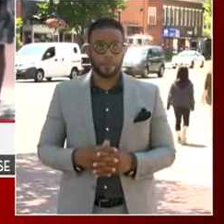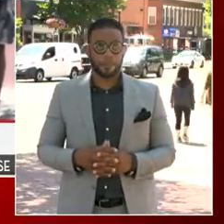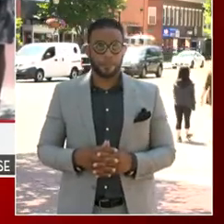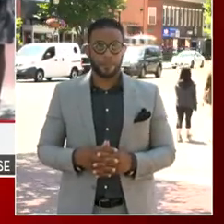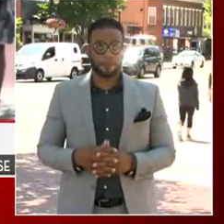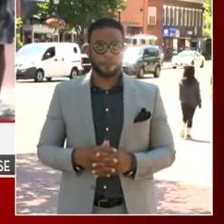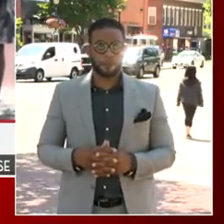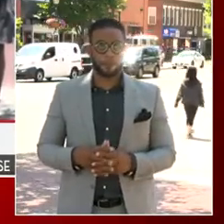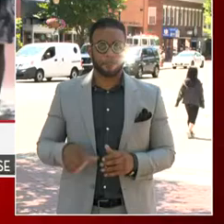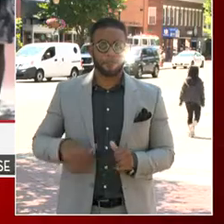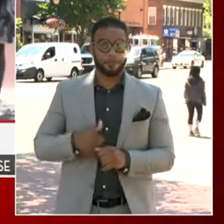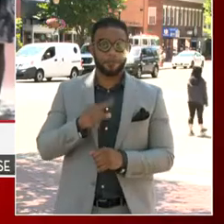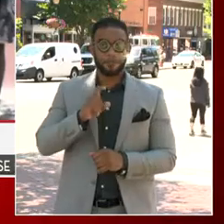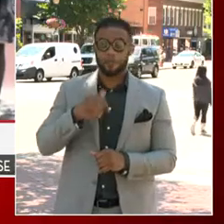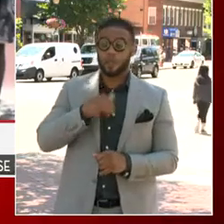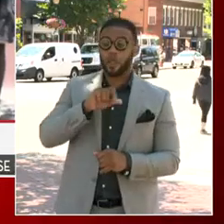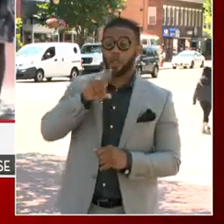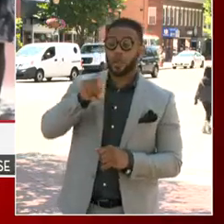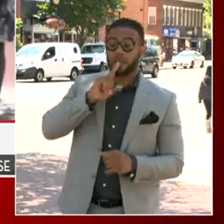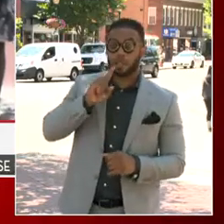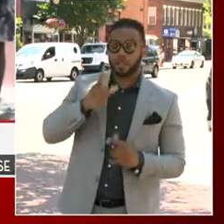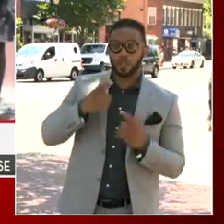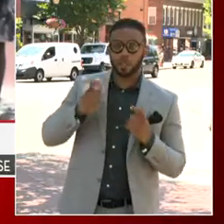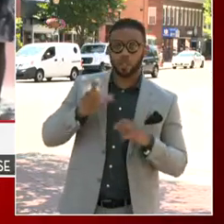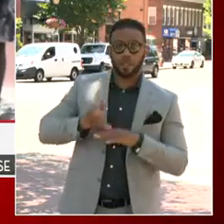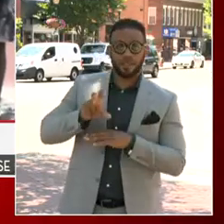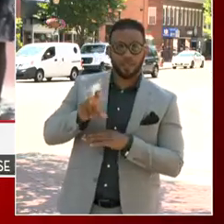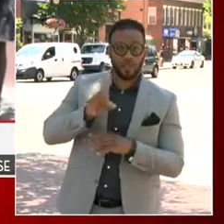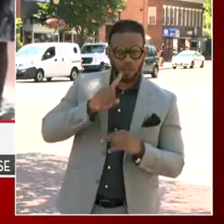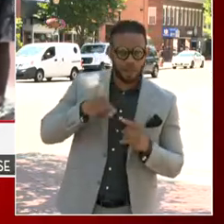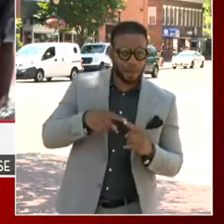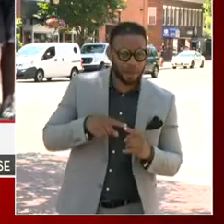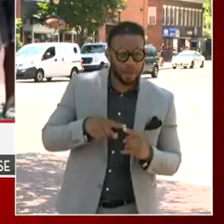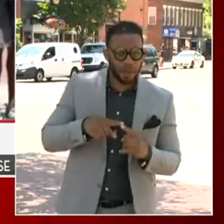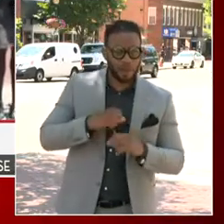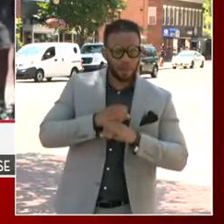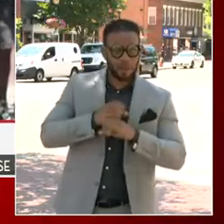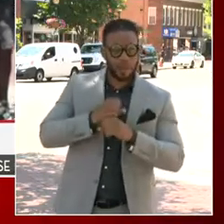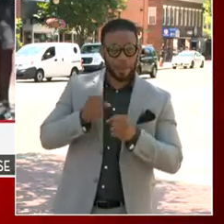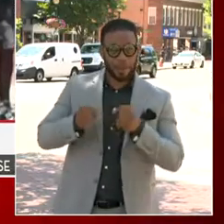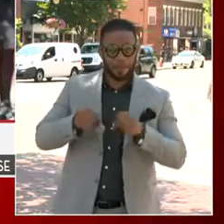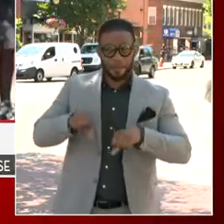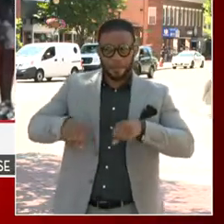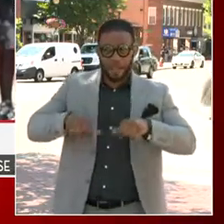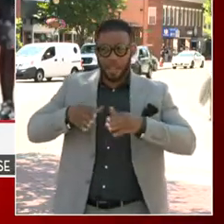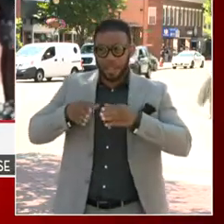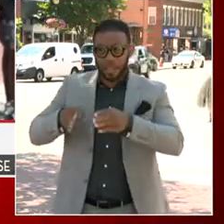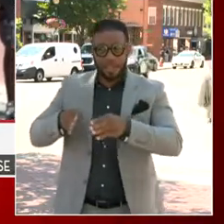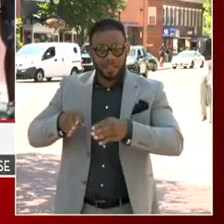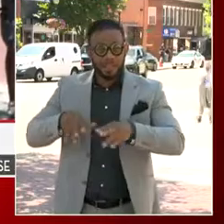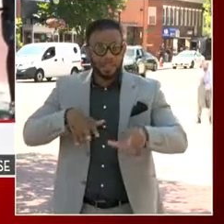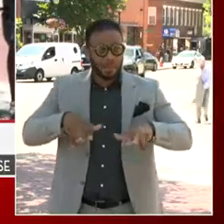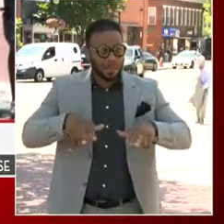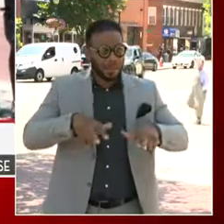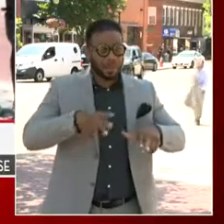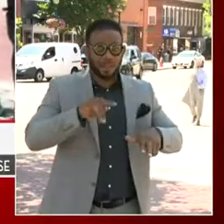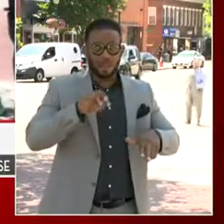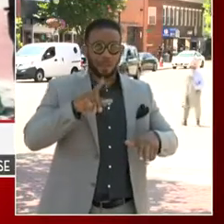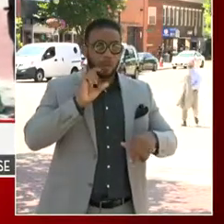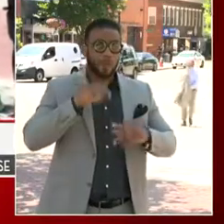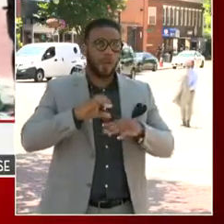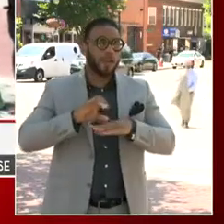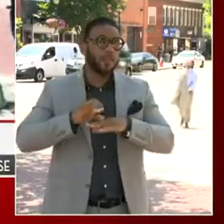Yep. And my other question is, there's a huge investment we're talking about in protected bike lanes and pedestrian and cycling trails. Can we talk